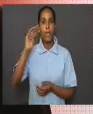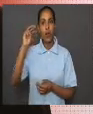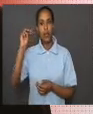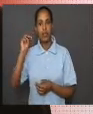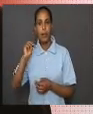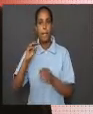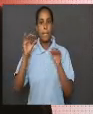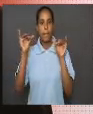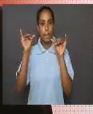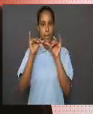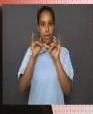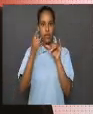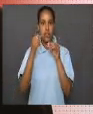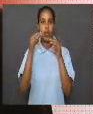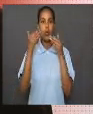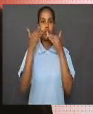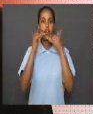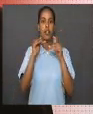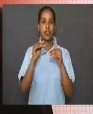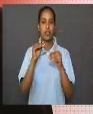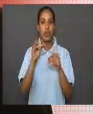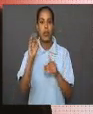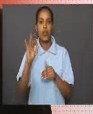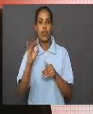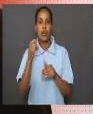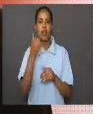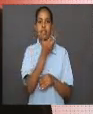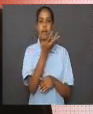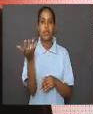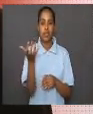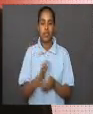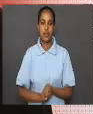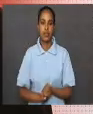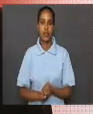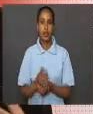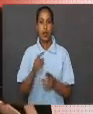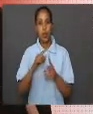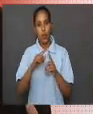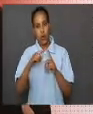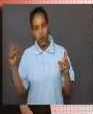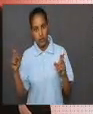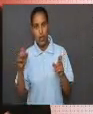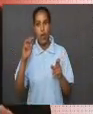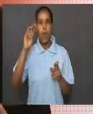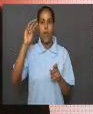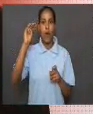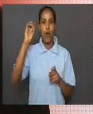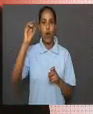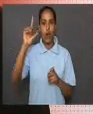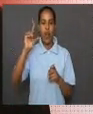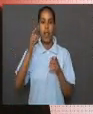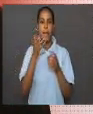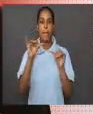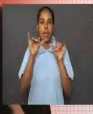Molarity measures the concentration of a substance, whereas mole is a